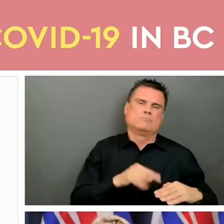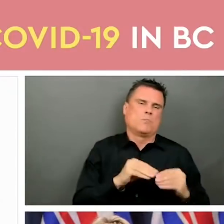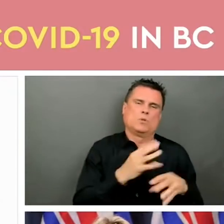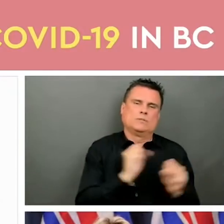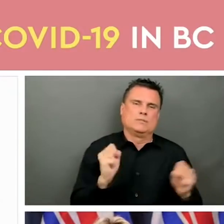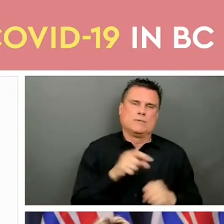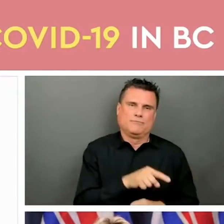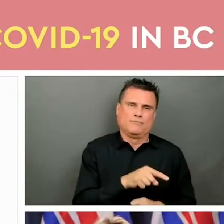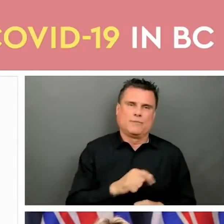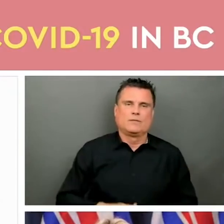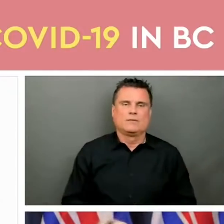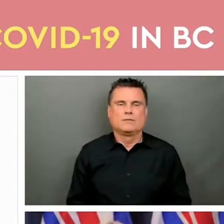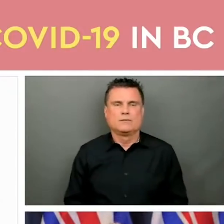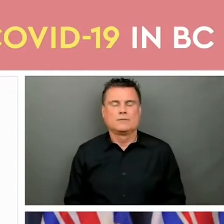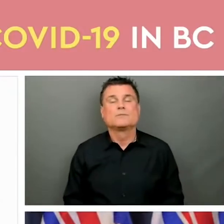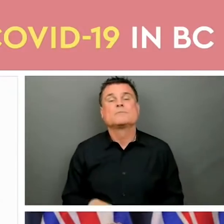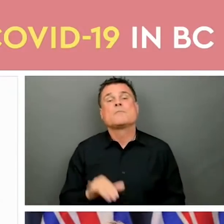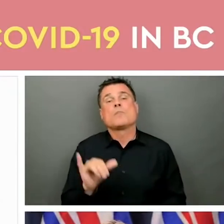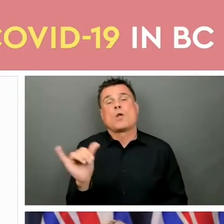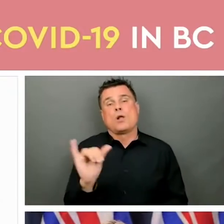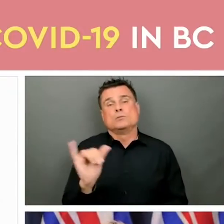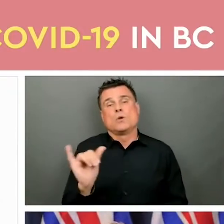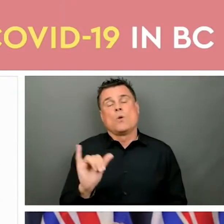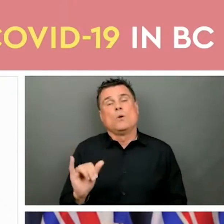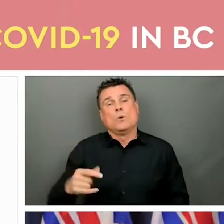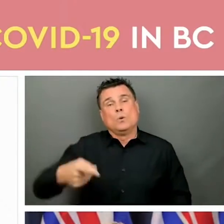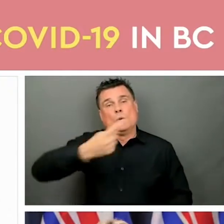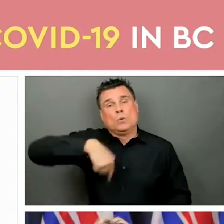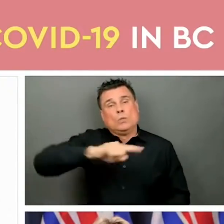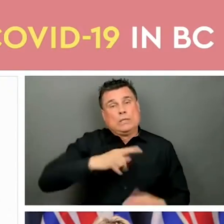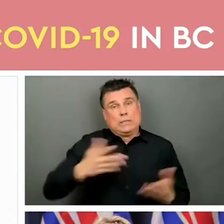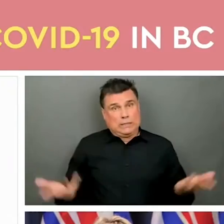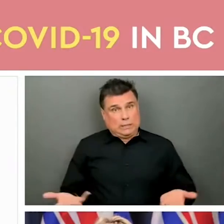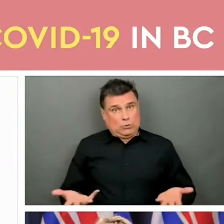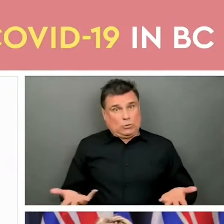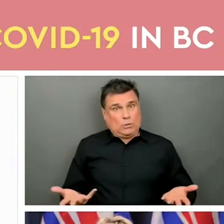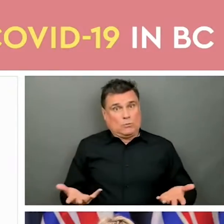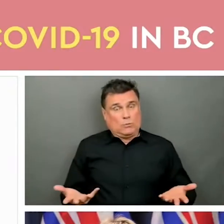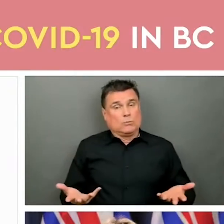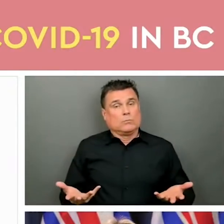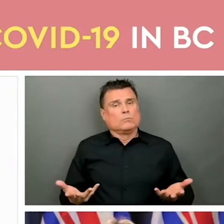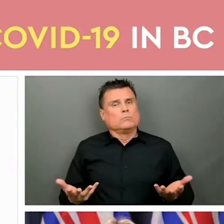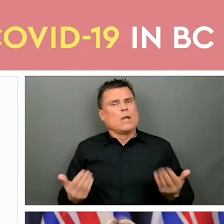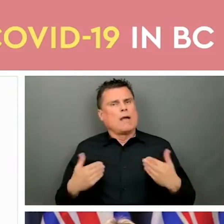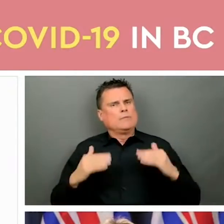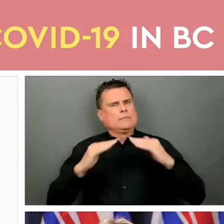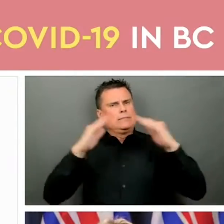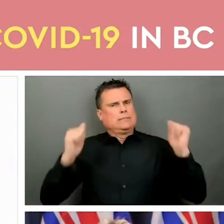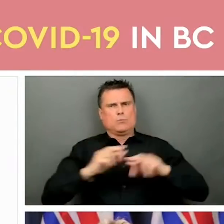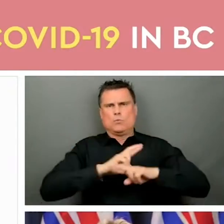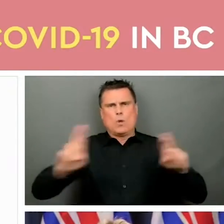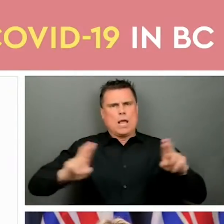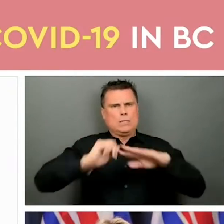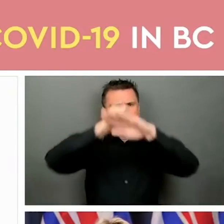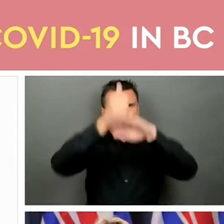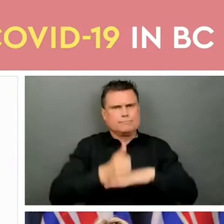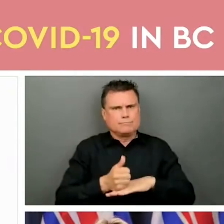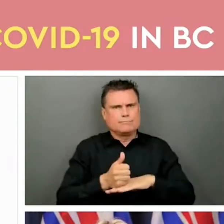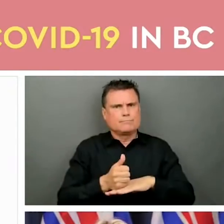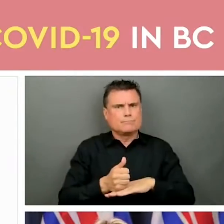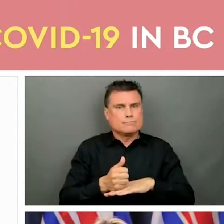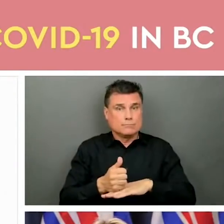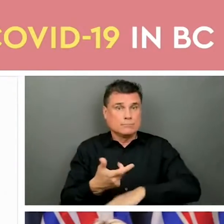for it, and we have treatment. So we now need to target our use of this vaccine to support people being